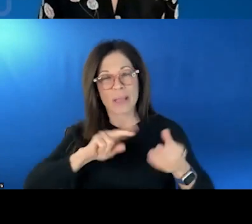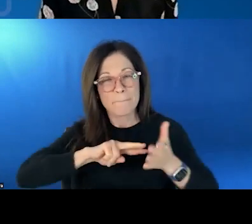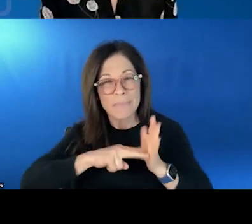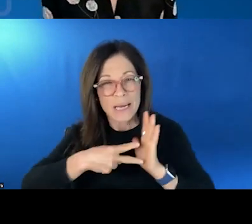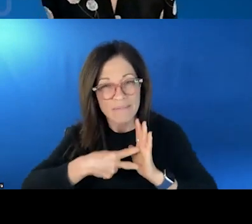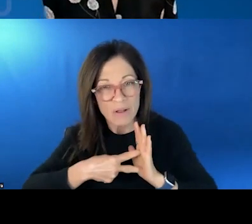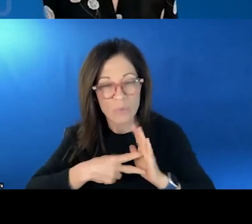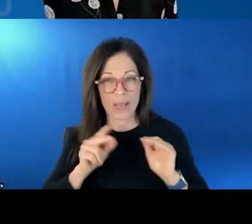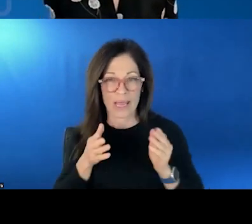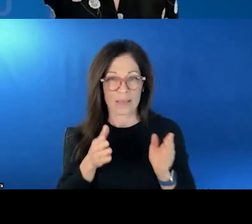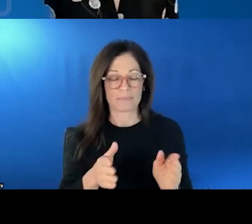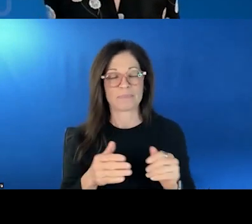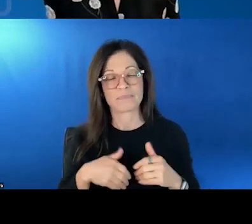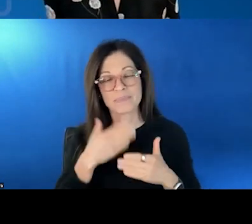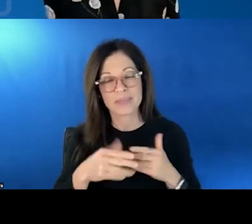please.